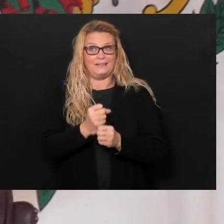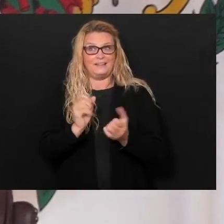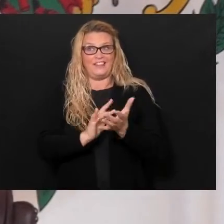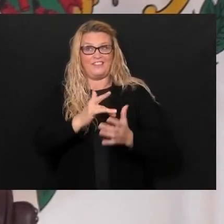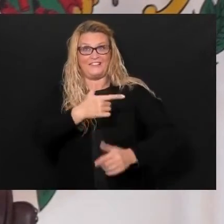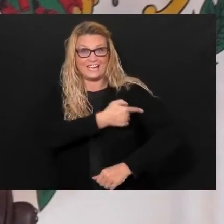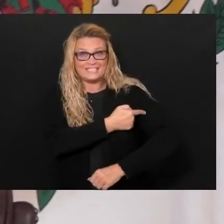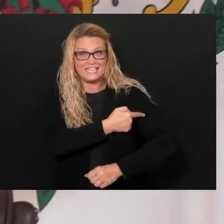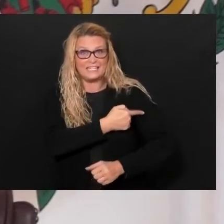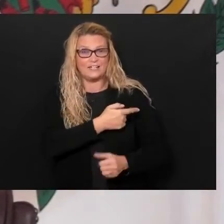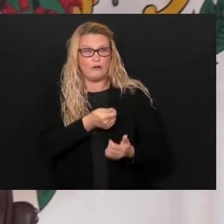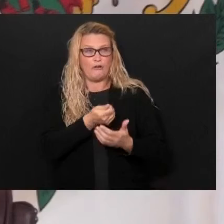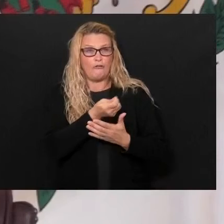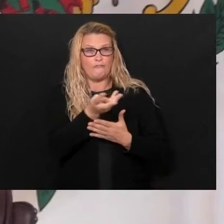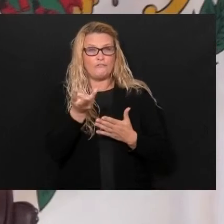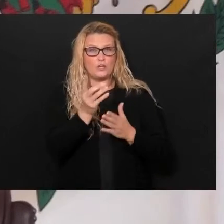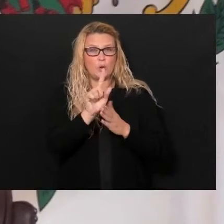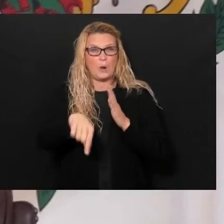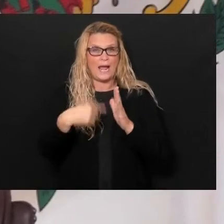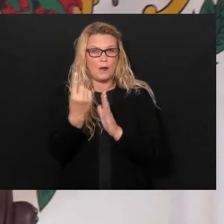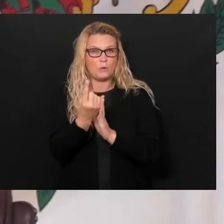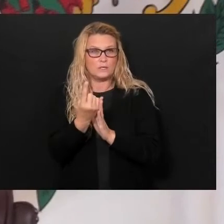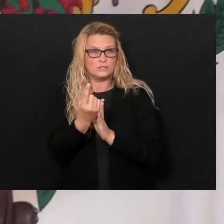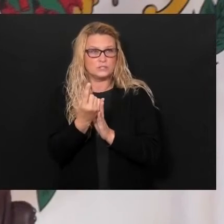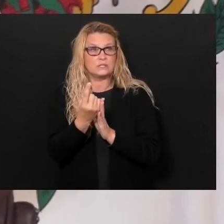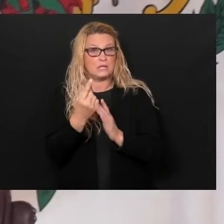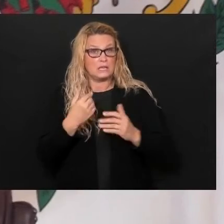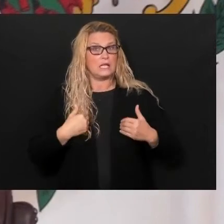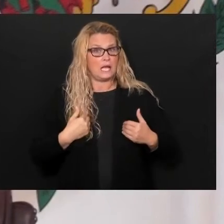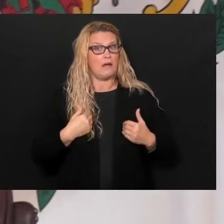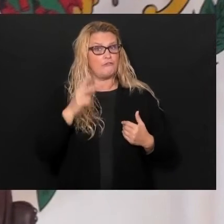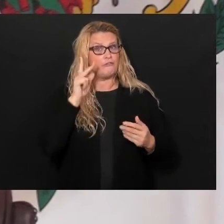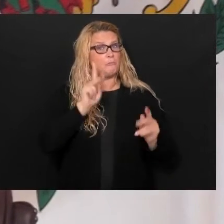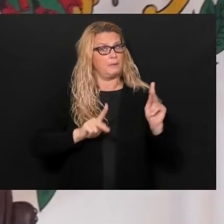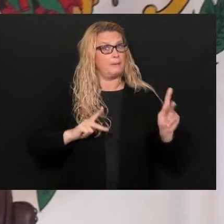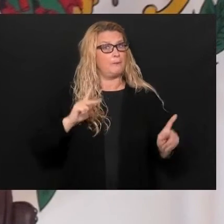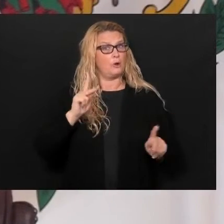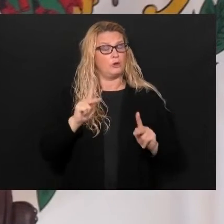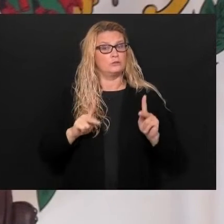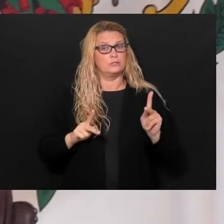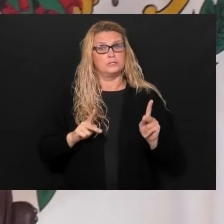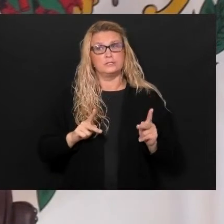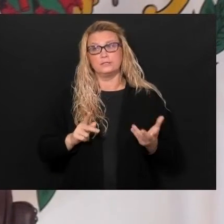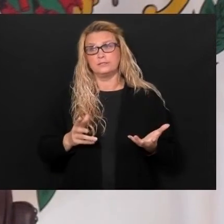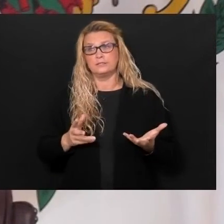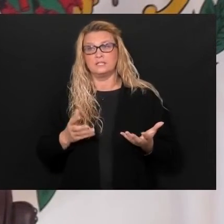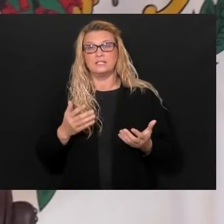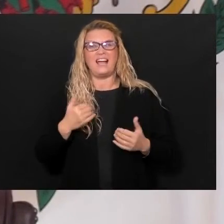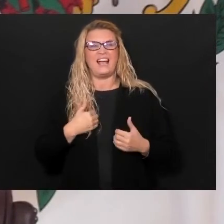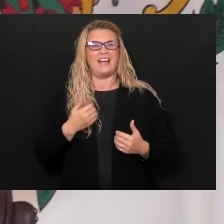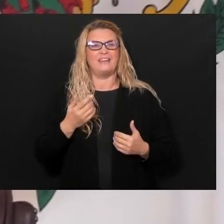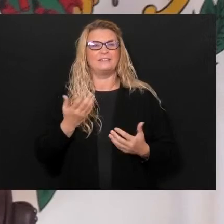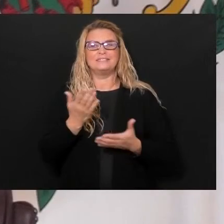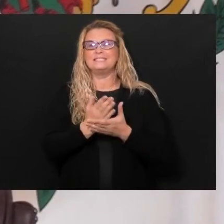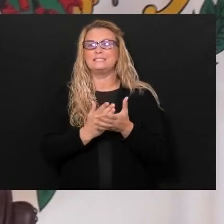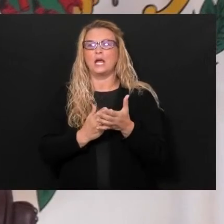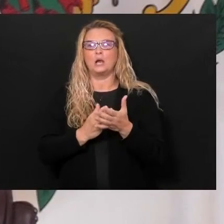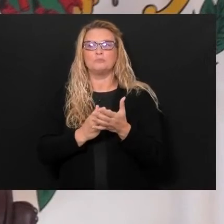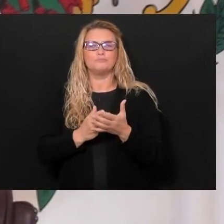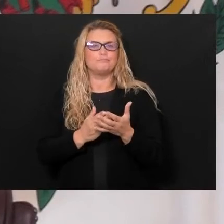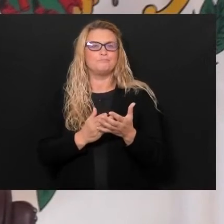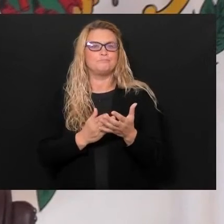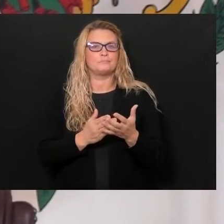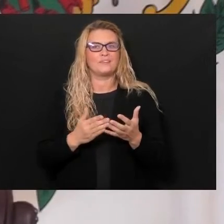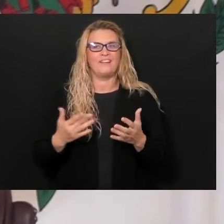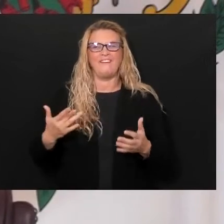few hours after that vaccine, they do have people that have, you know, have reacted to it where they